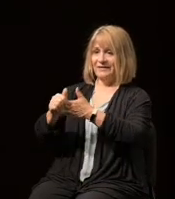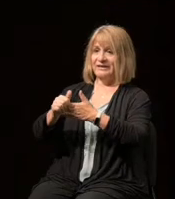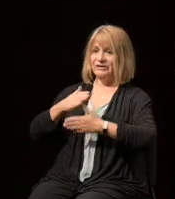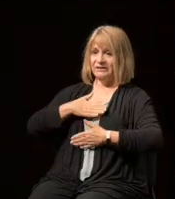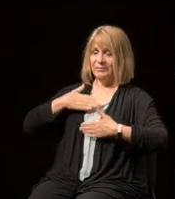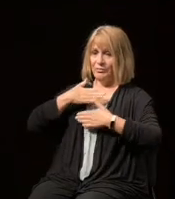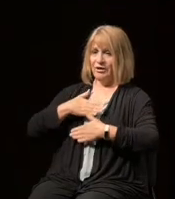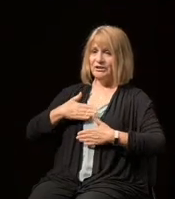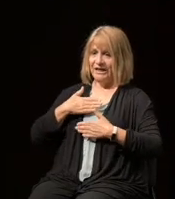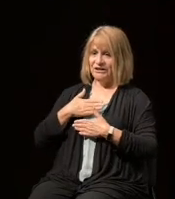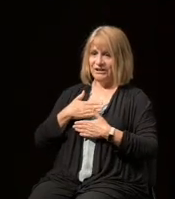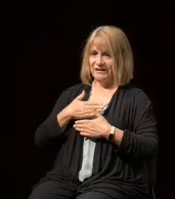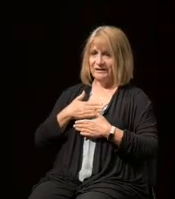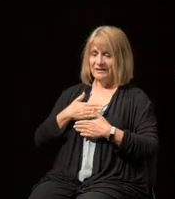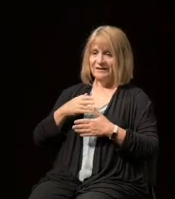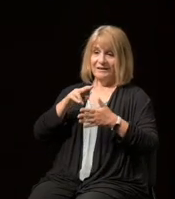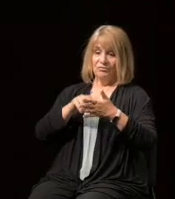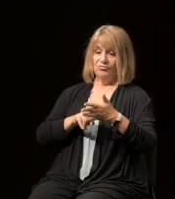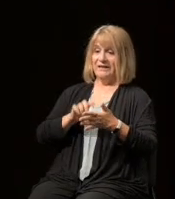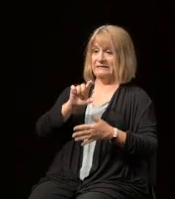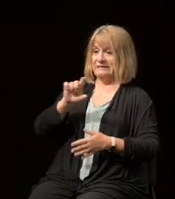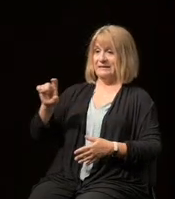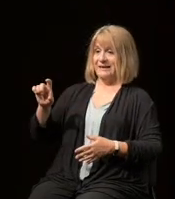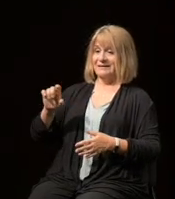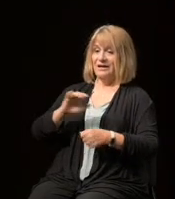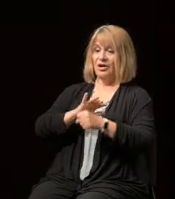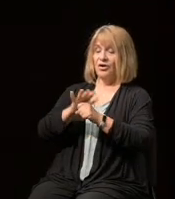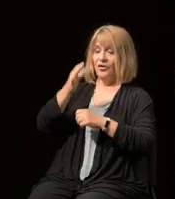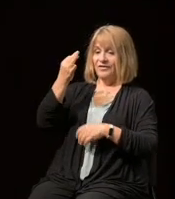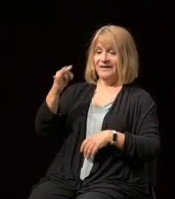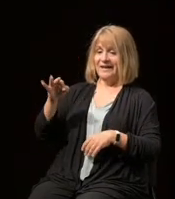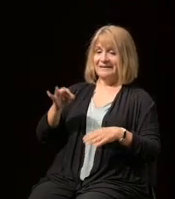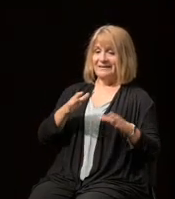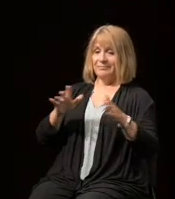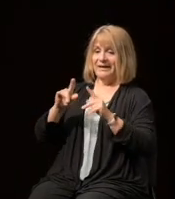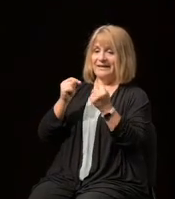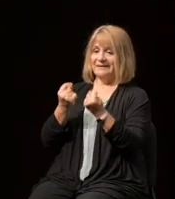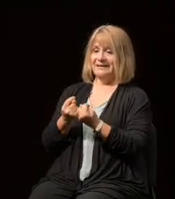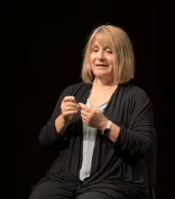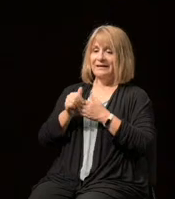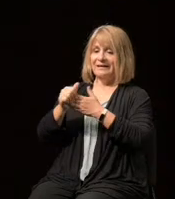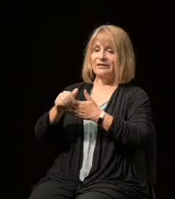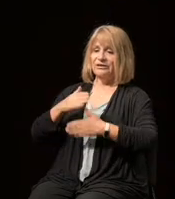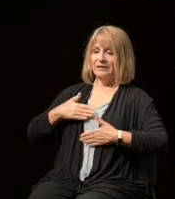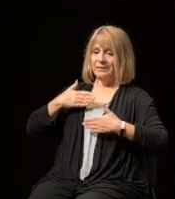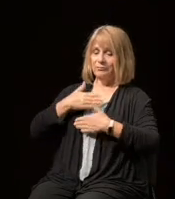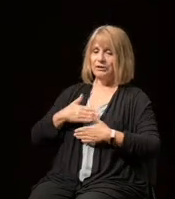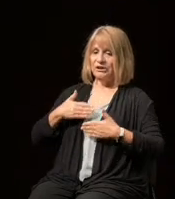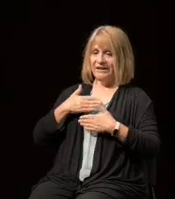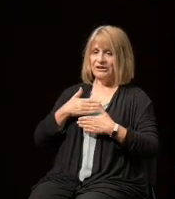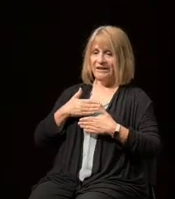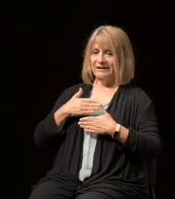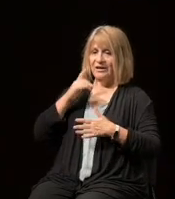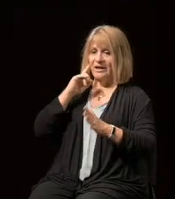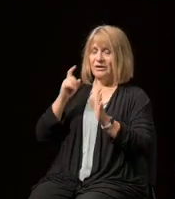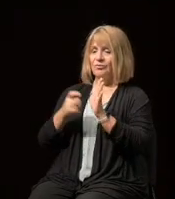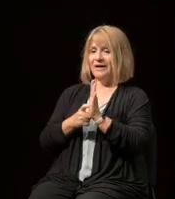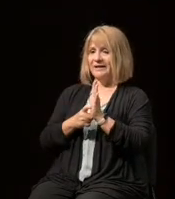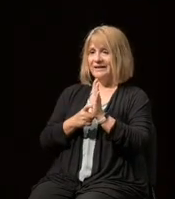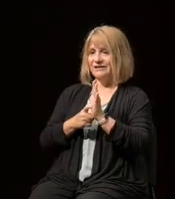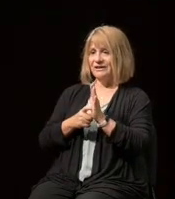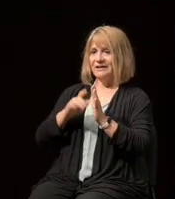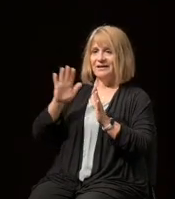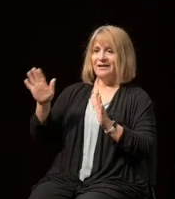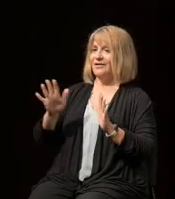appreciation. It reads, COVID-19 Planning Team Leadership Appreciation, in recognition of